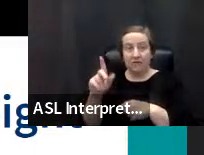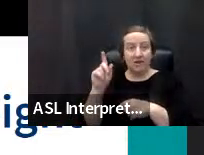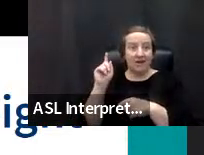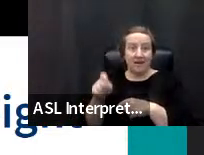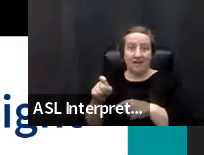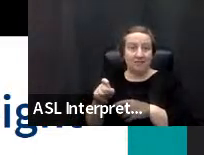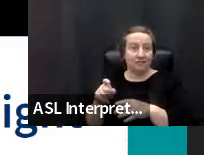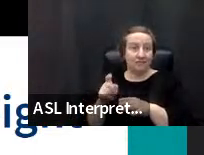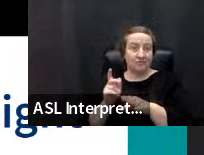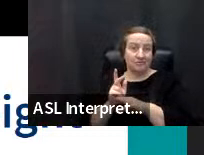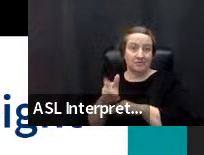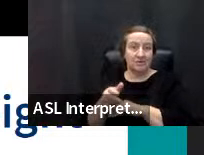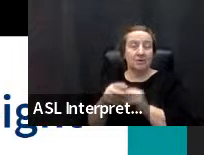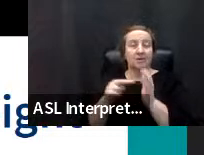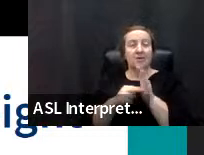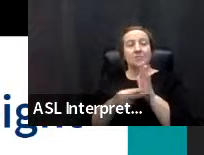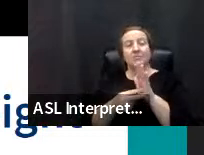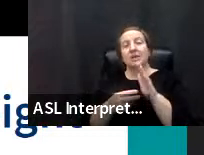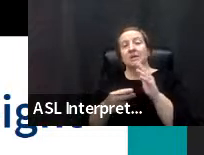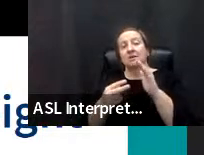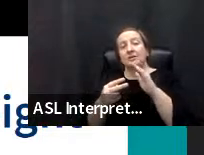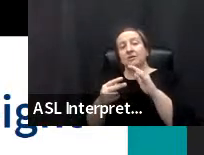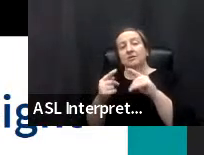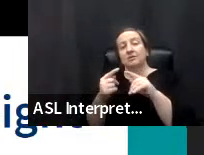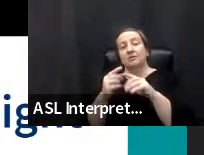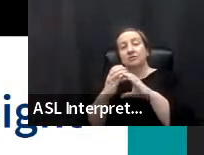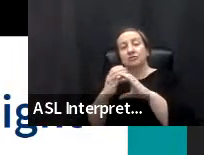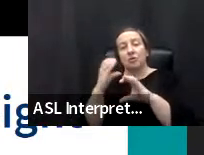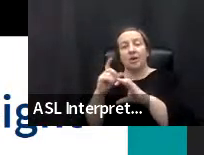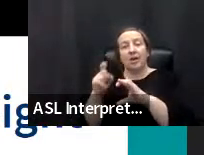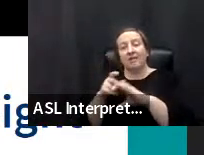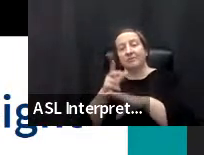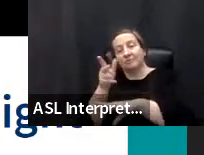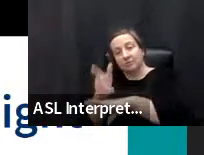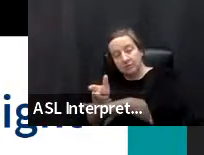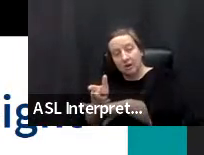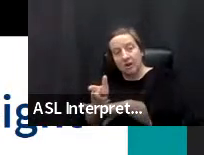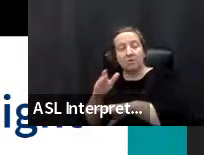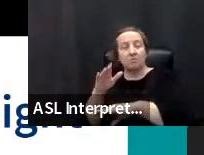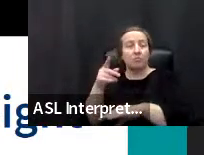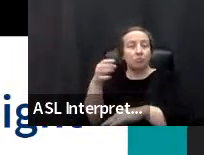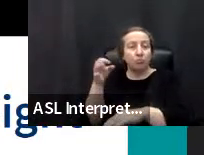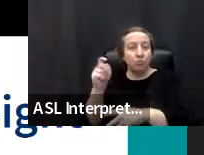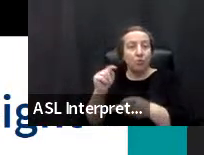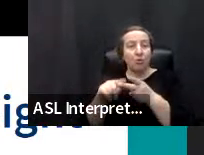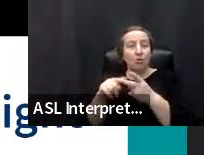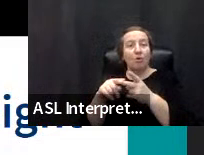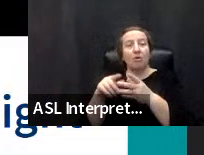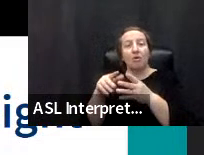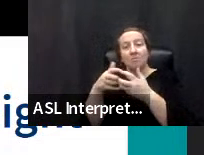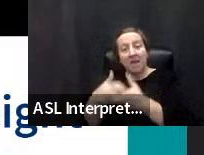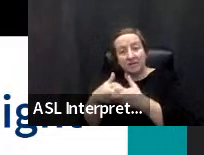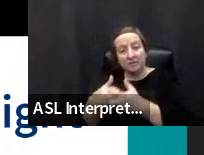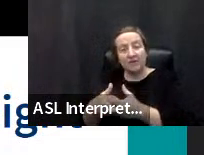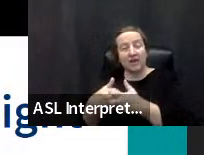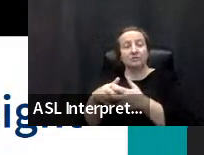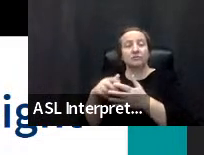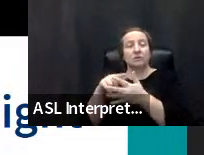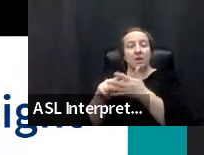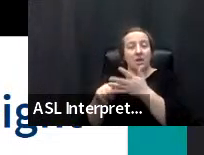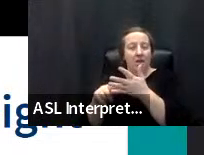those are typically trucks that are going to access the ports or some of the manufacturing facilities in Portland and traffic like